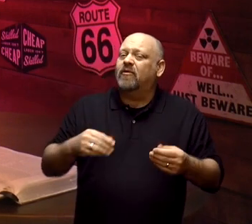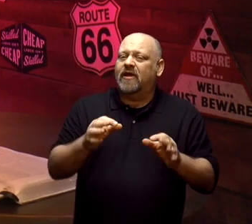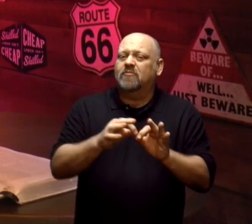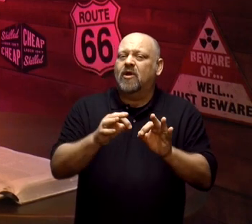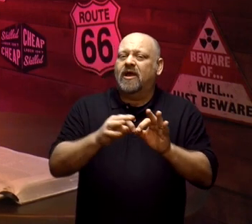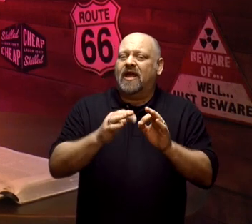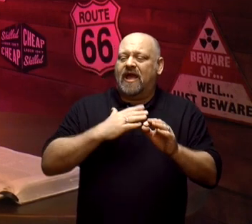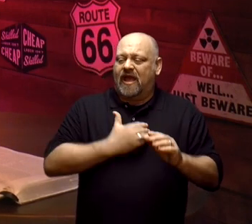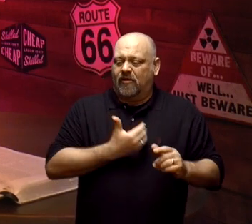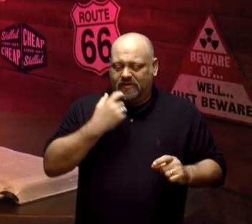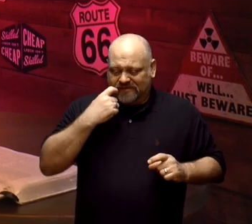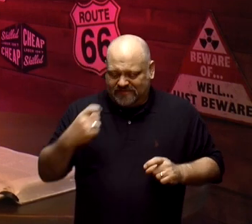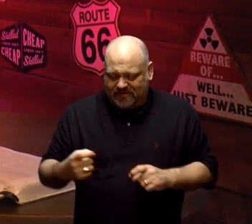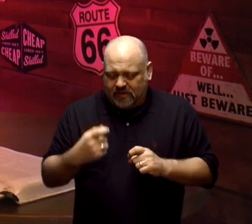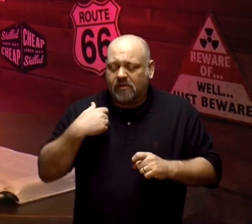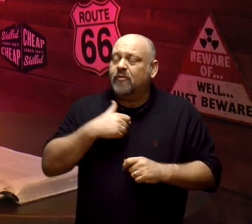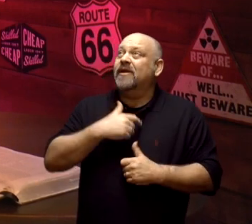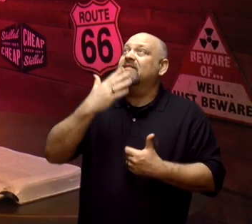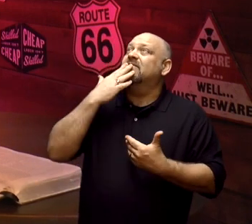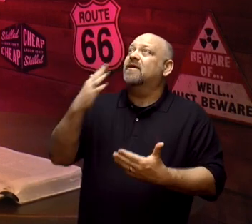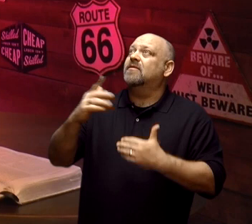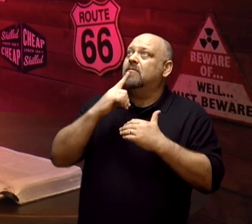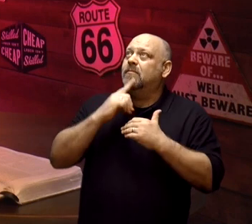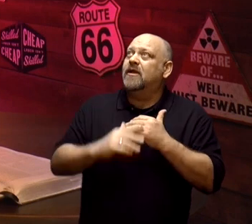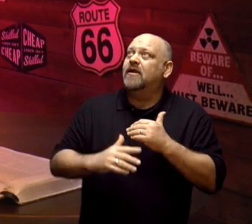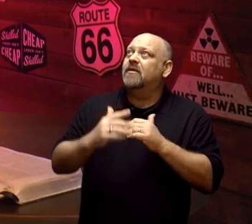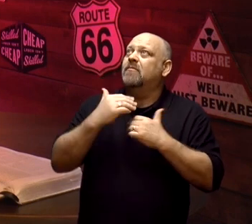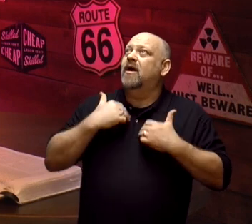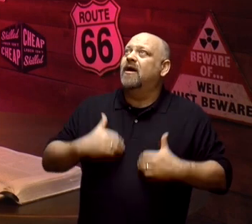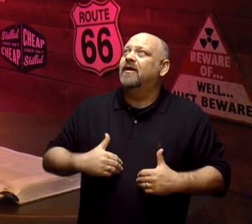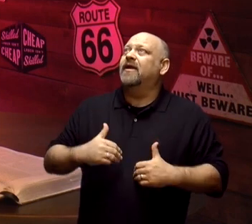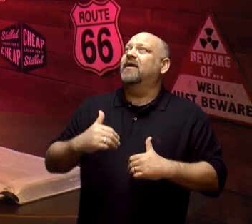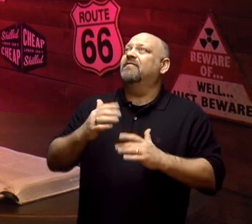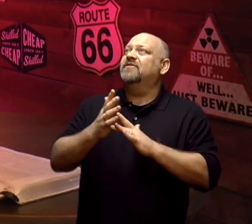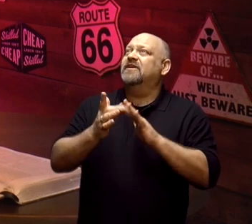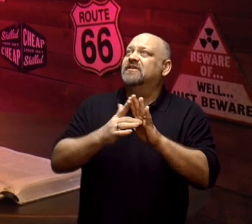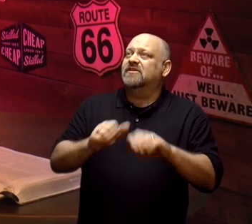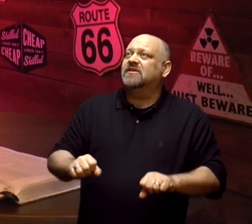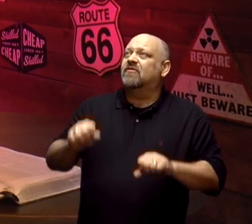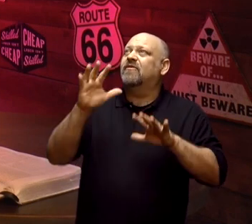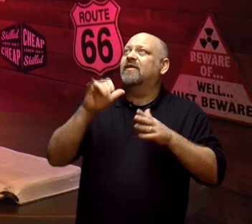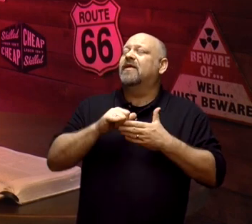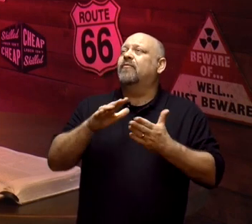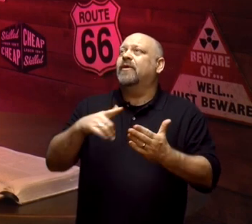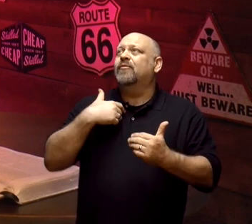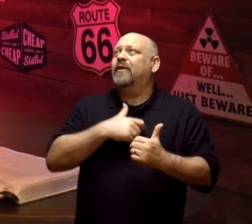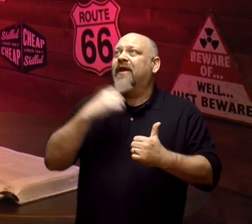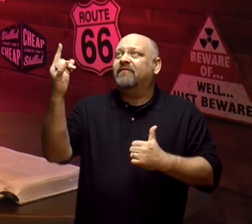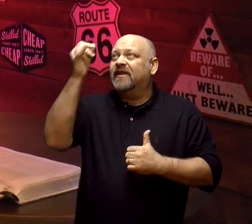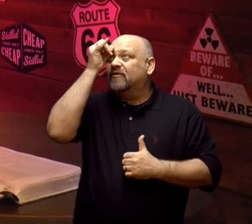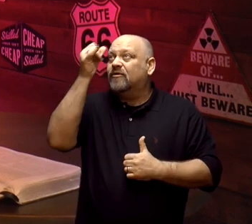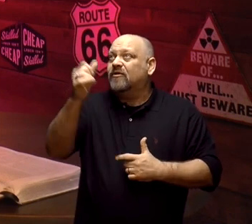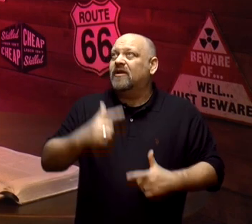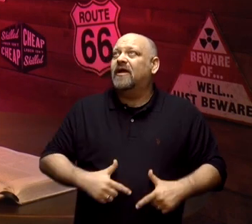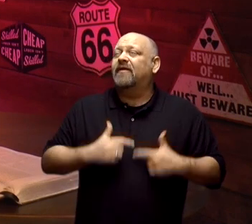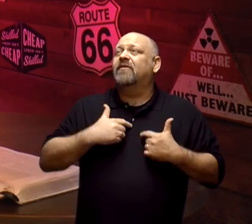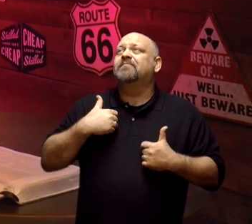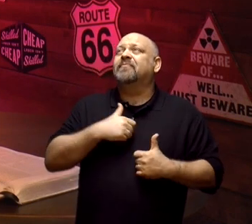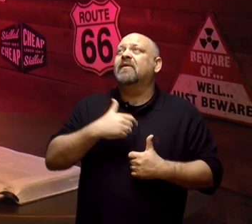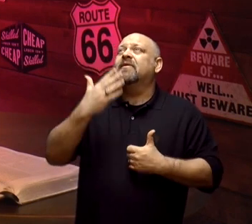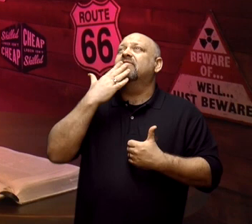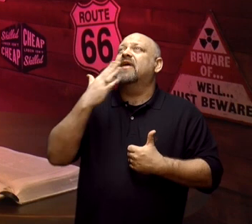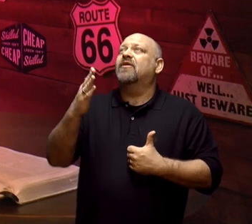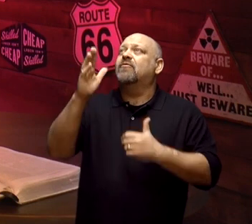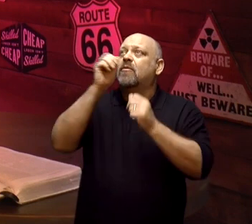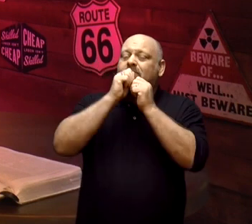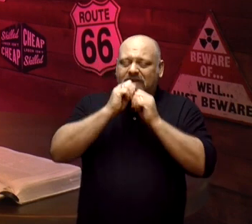of Jesus, which were sacrificed so that we might have eternal life. We thank you for pouring out your blessings in